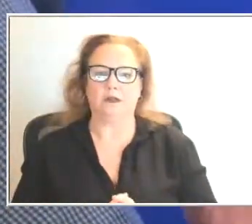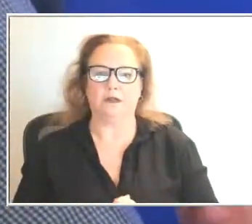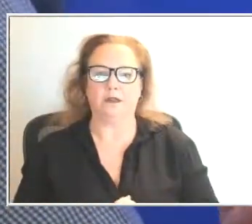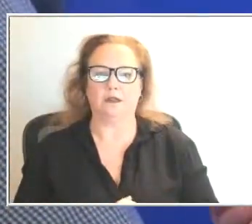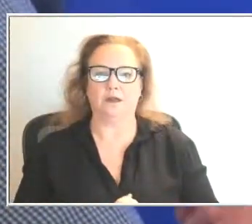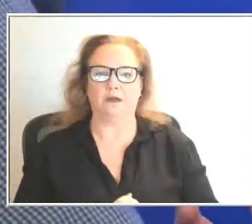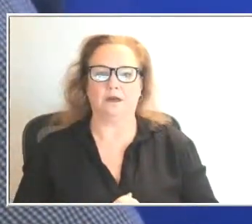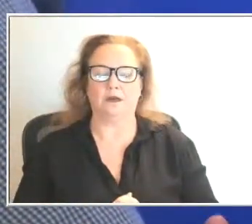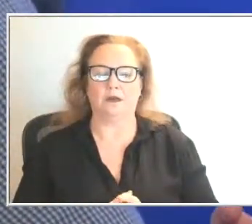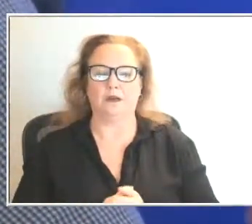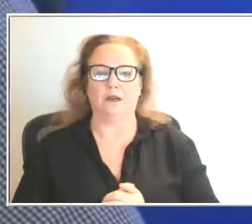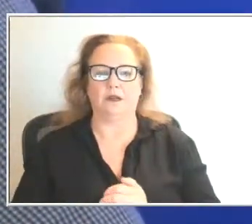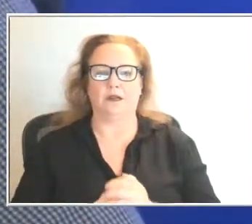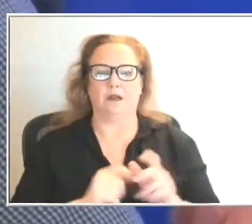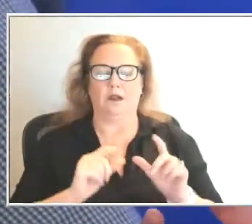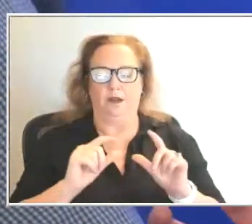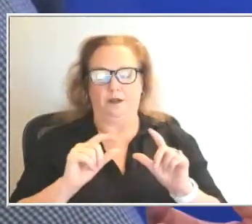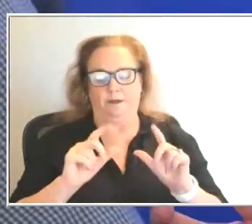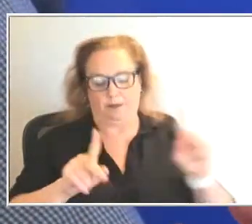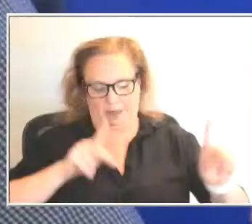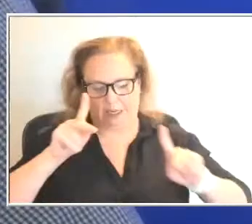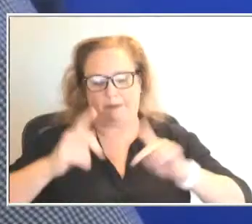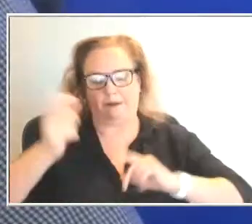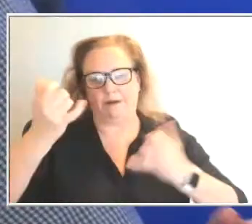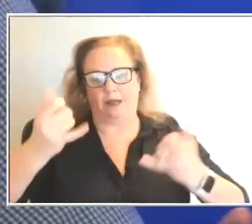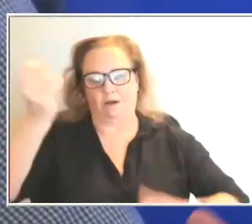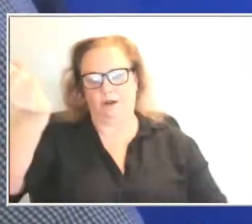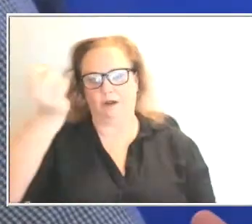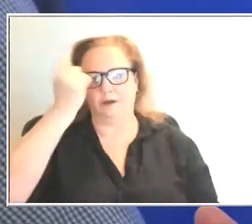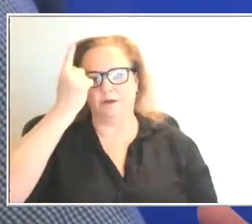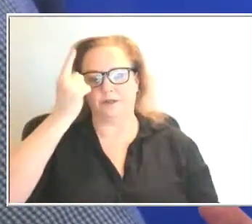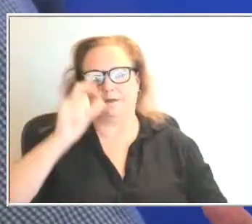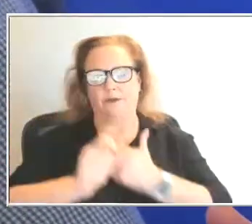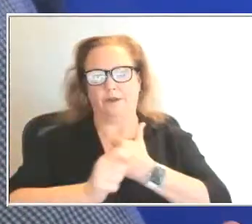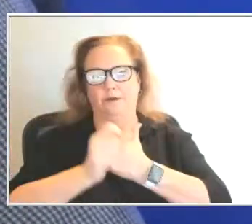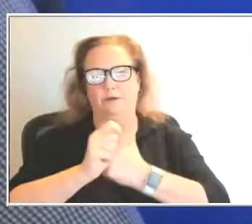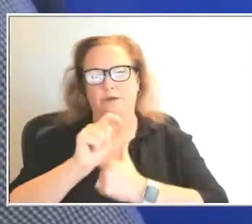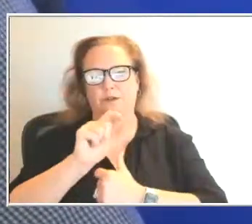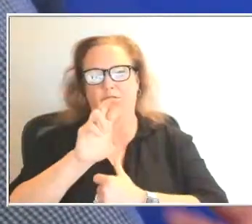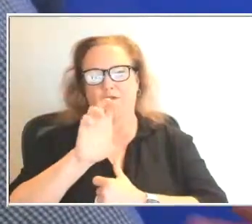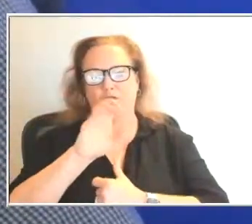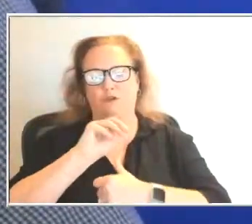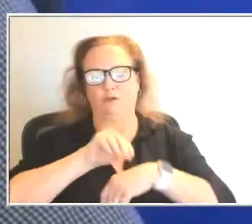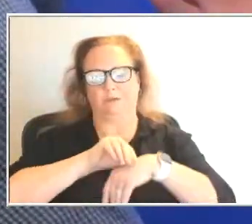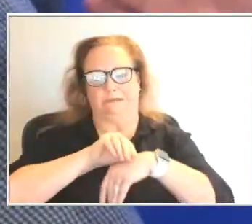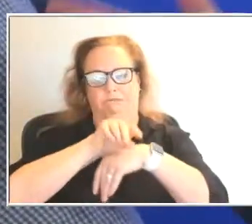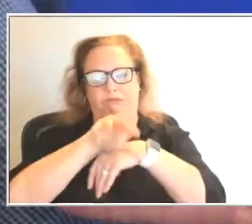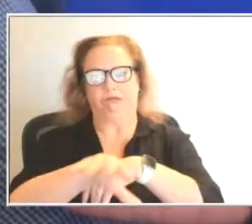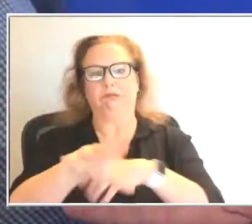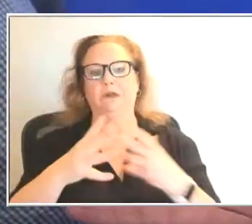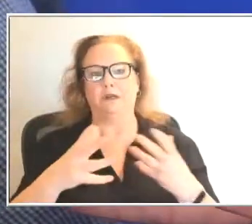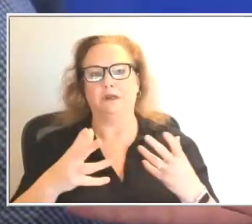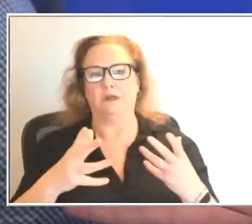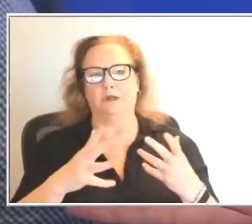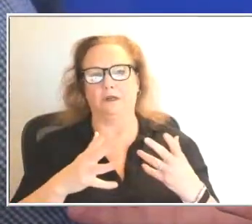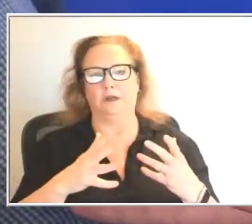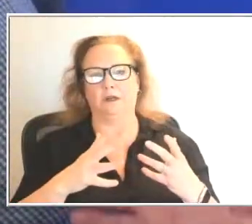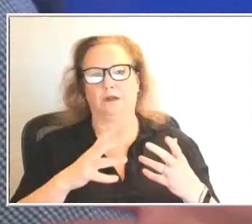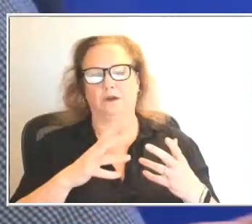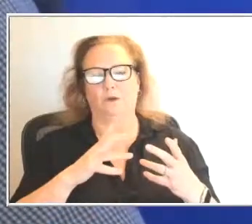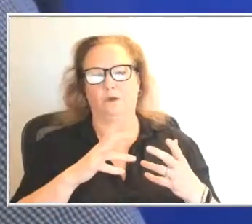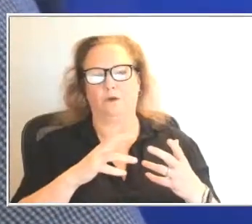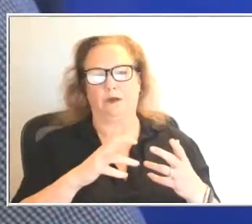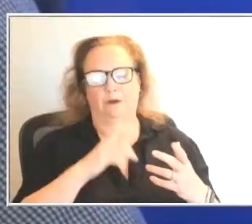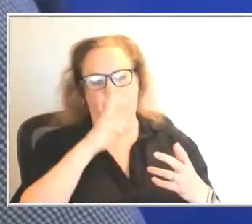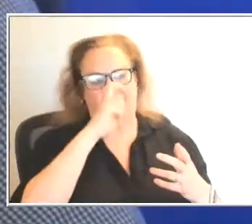the population at large understands the risk of germ transmission. We kind of went a little too far for a while,